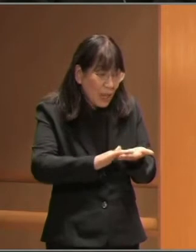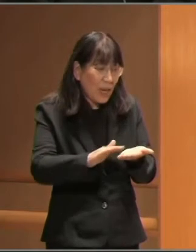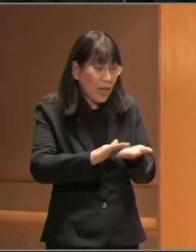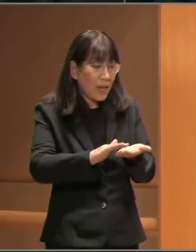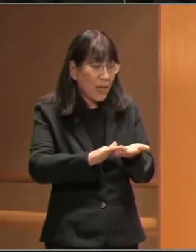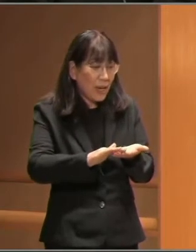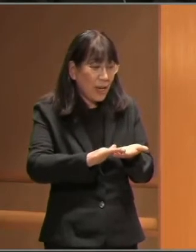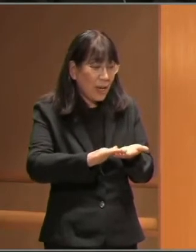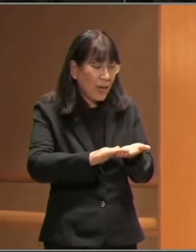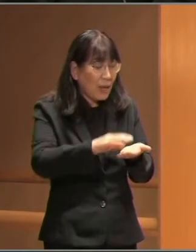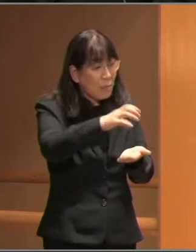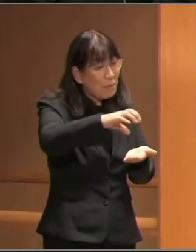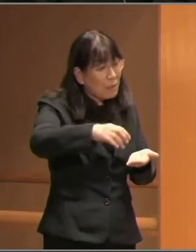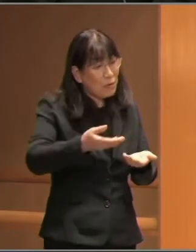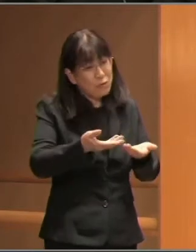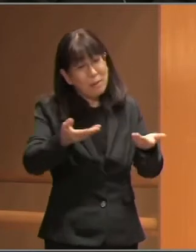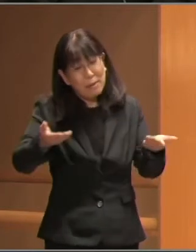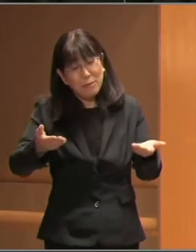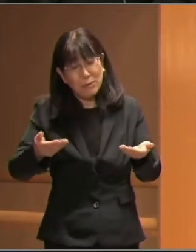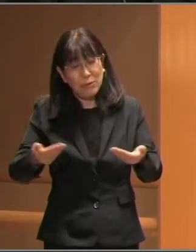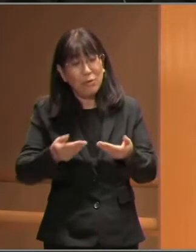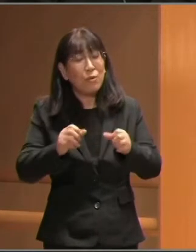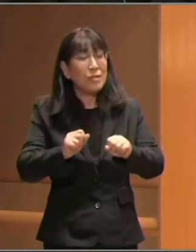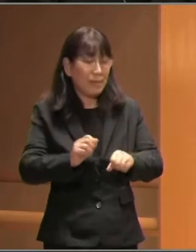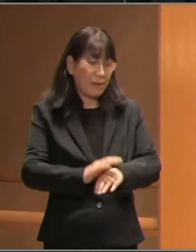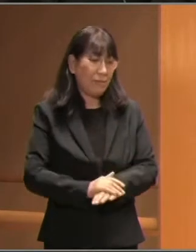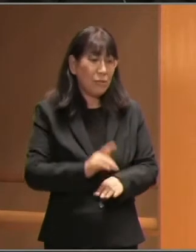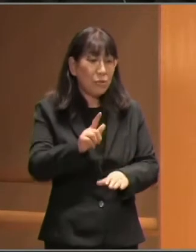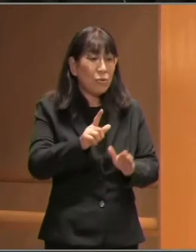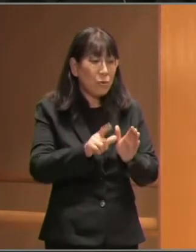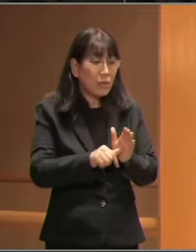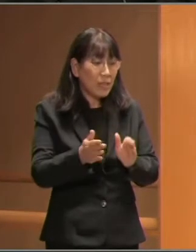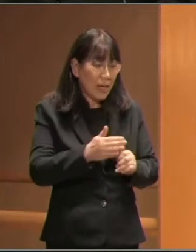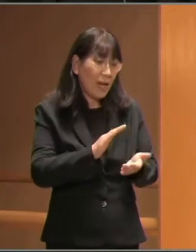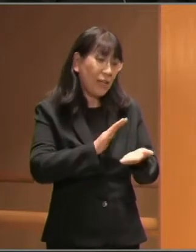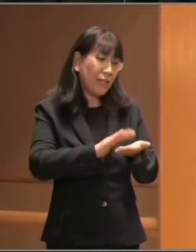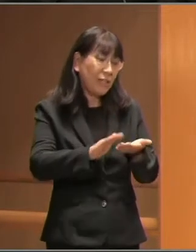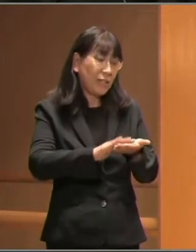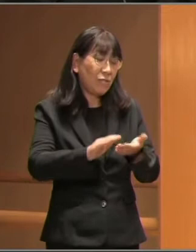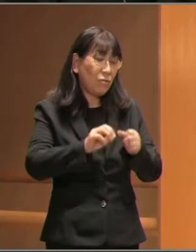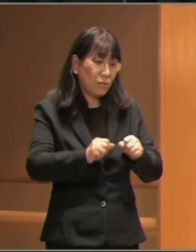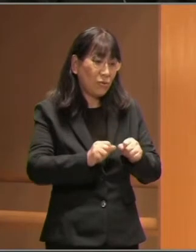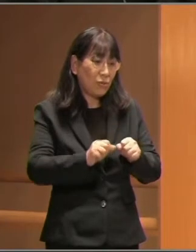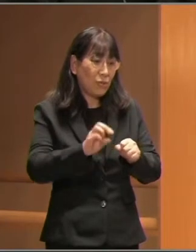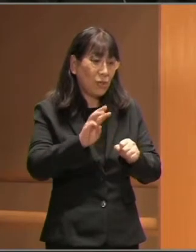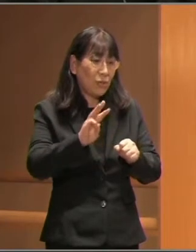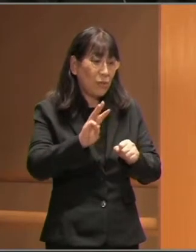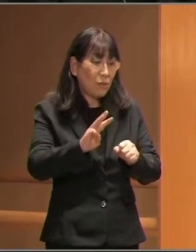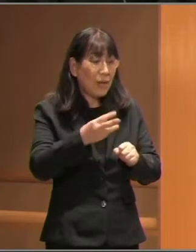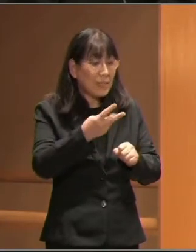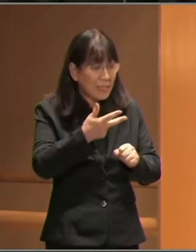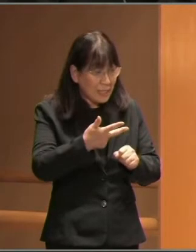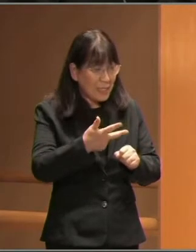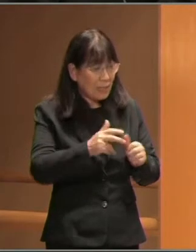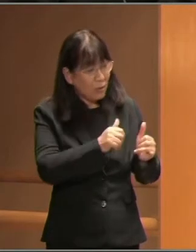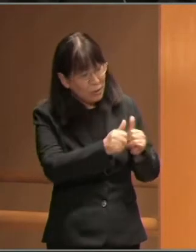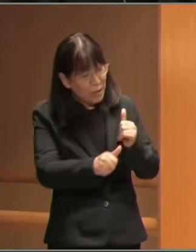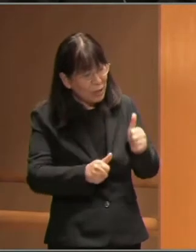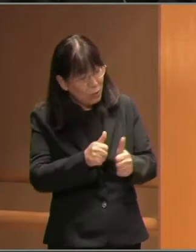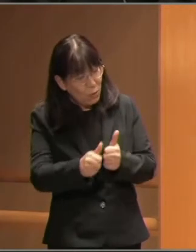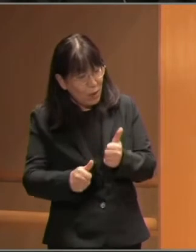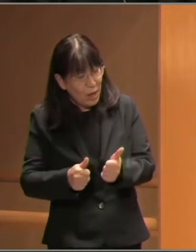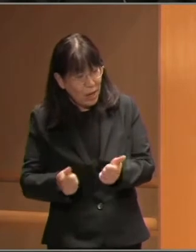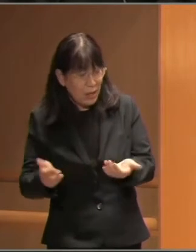then in Ise, we used to print those calendar. That means, historically speaking,